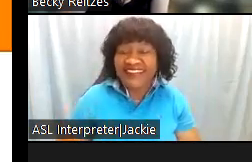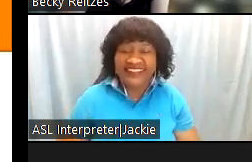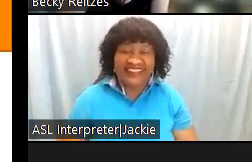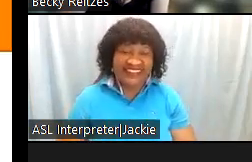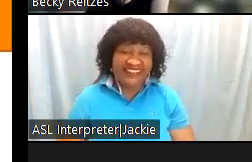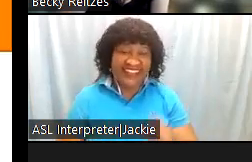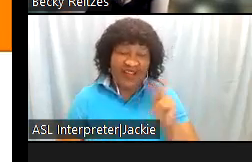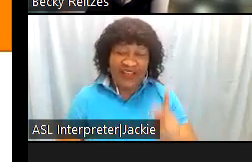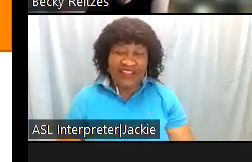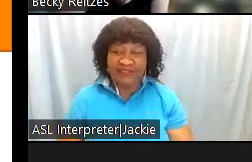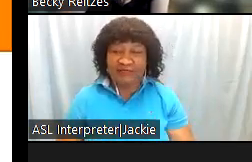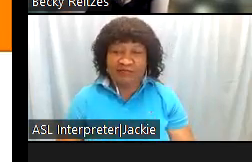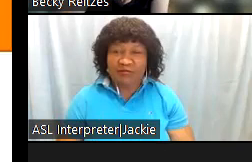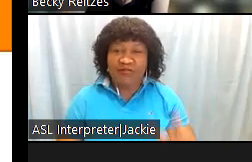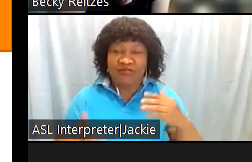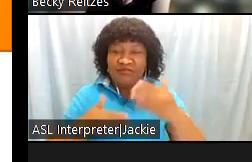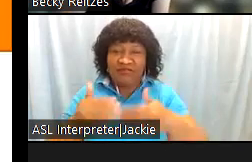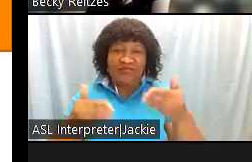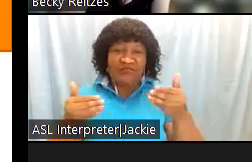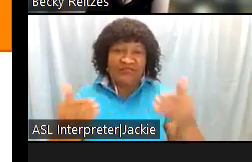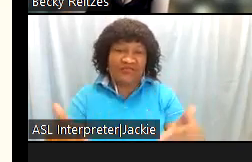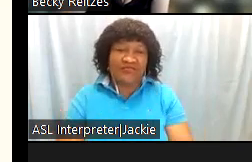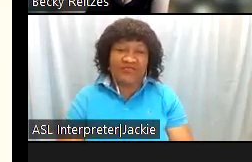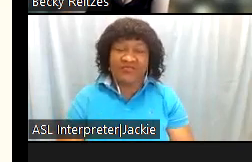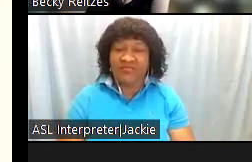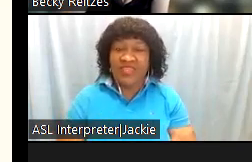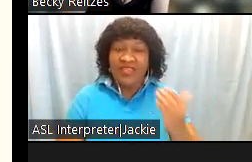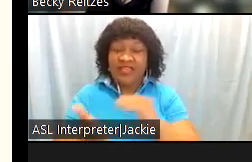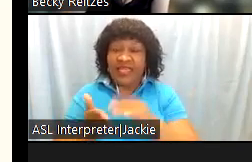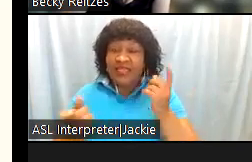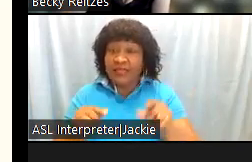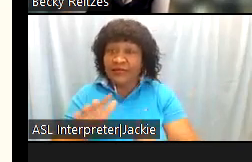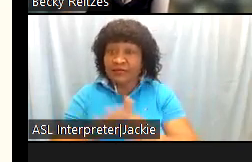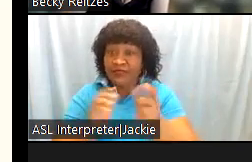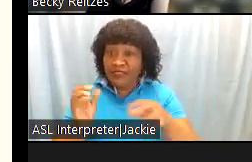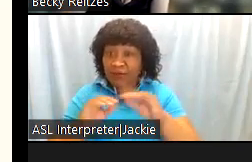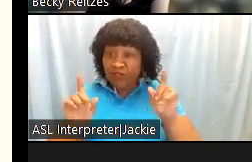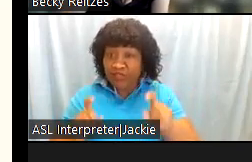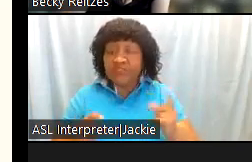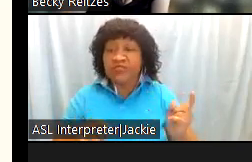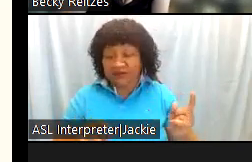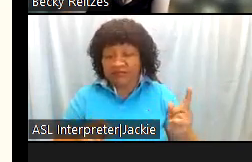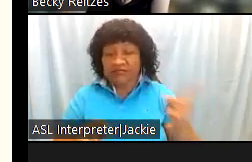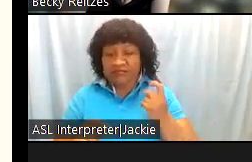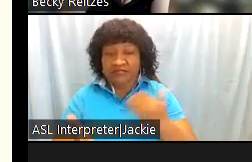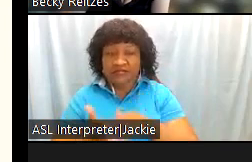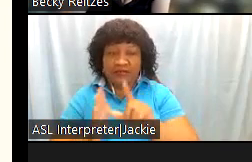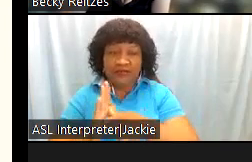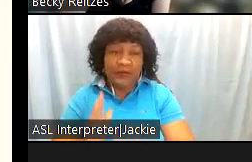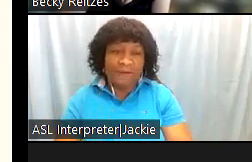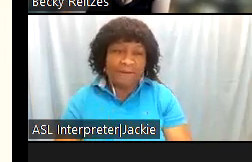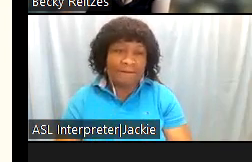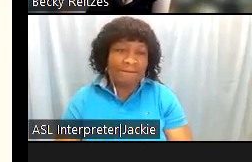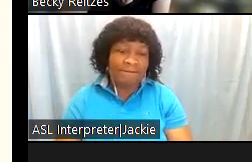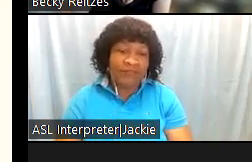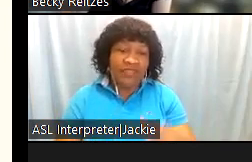All right, we will move on. But again, if you have questions, come back to it. So we